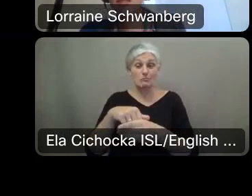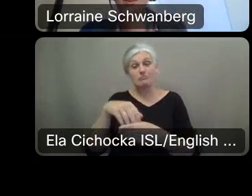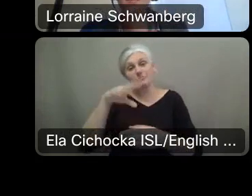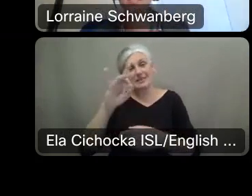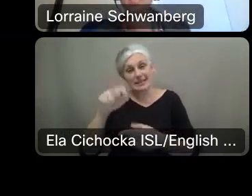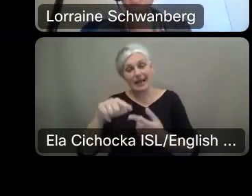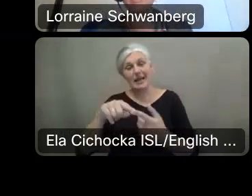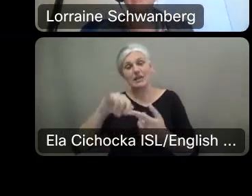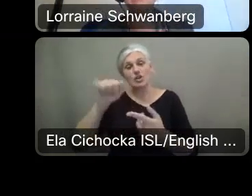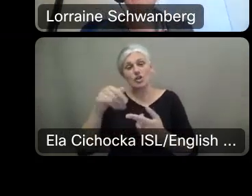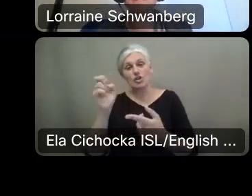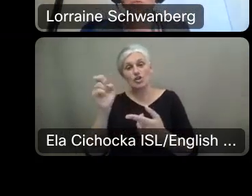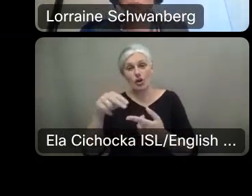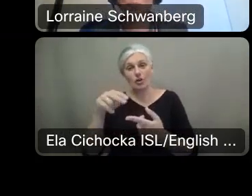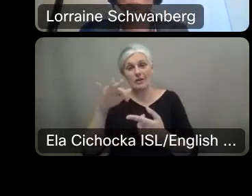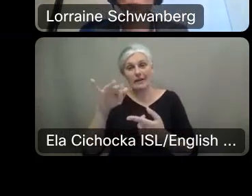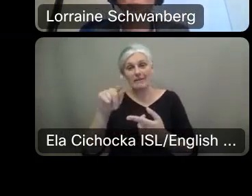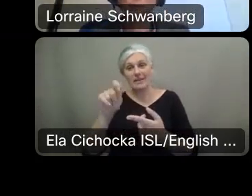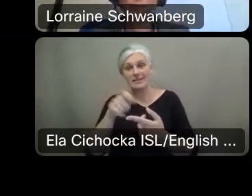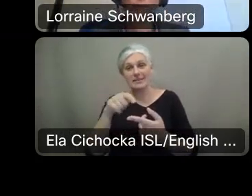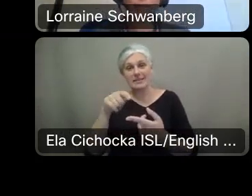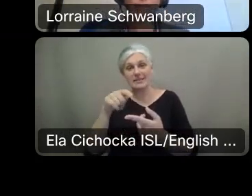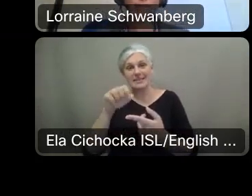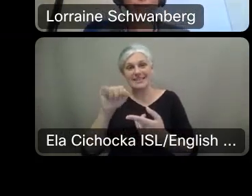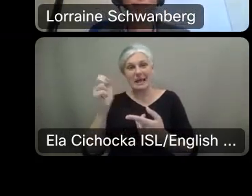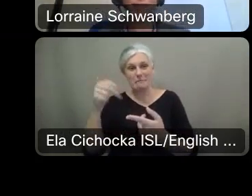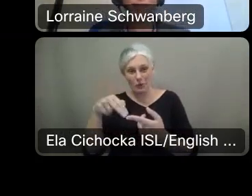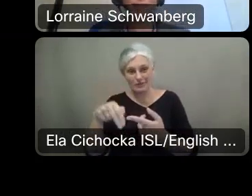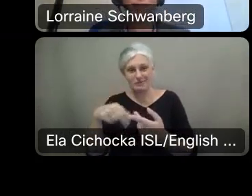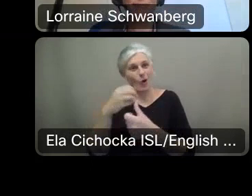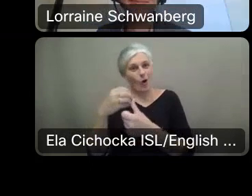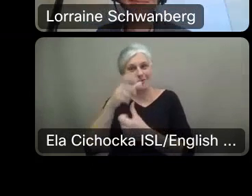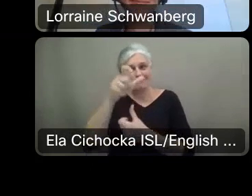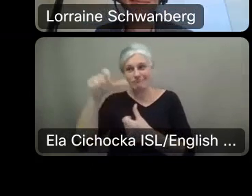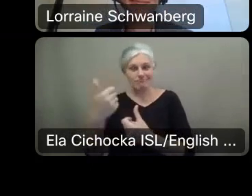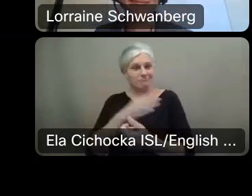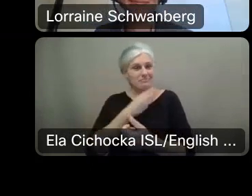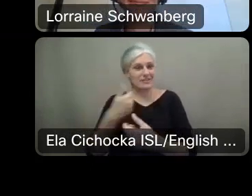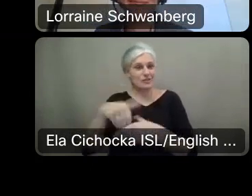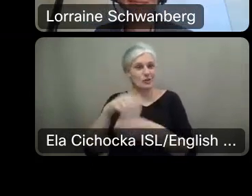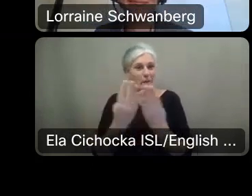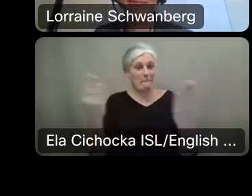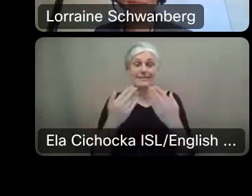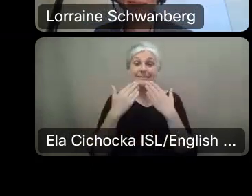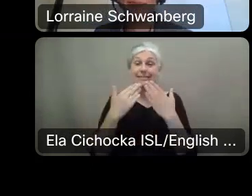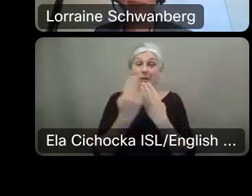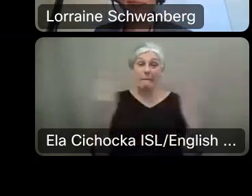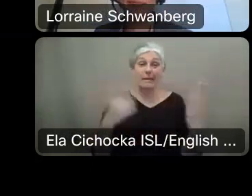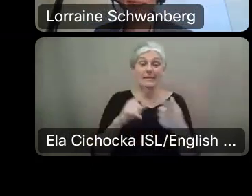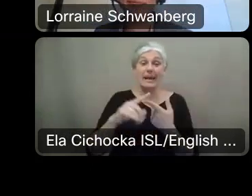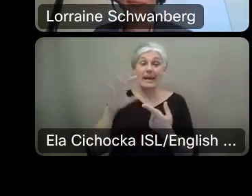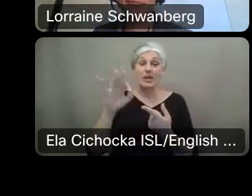John Fitzsimons. Thanks, Lorraine, and thank you, panelists and those that have been speaking, and